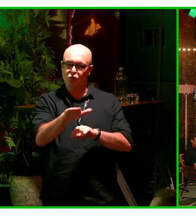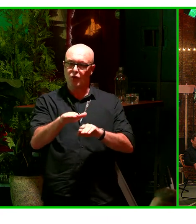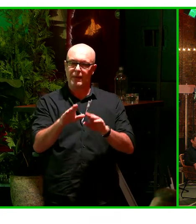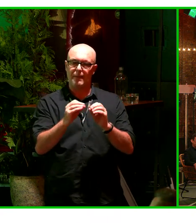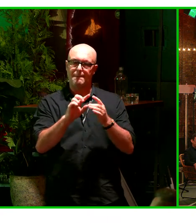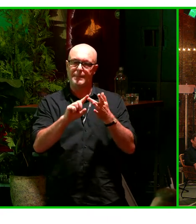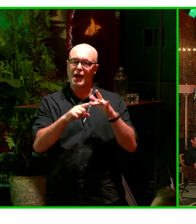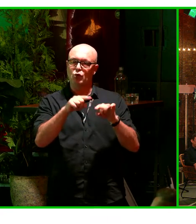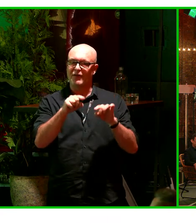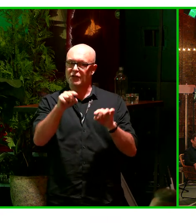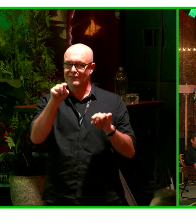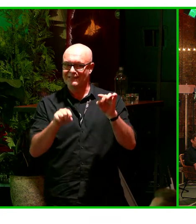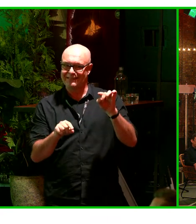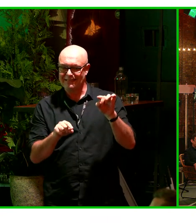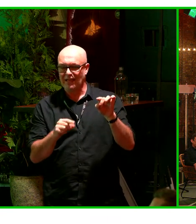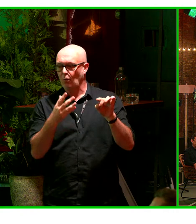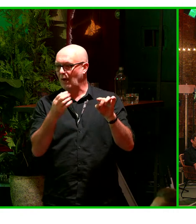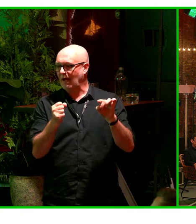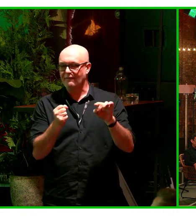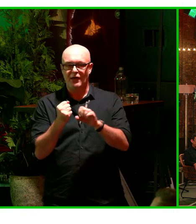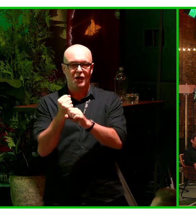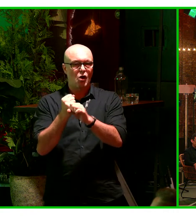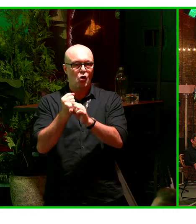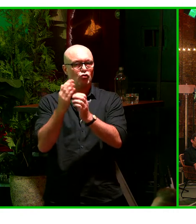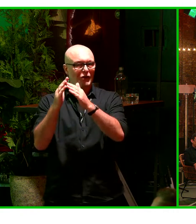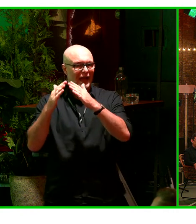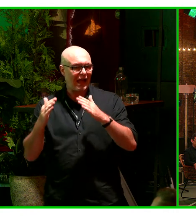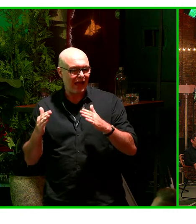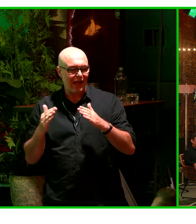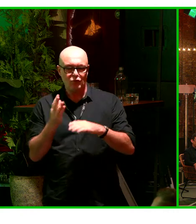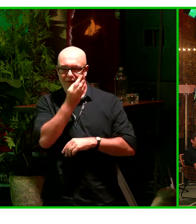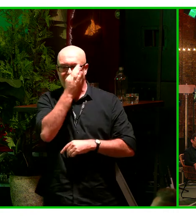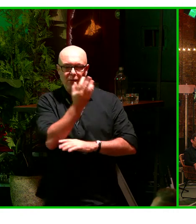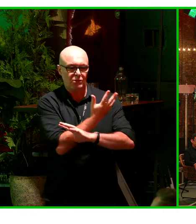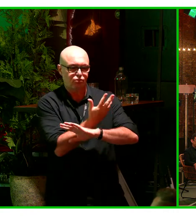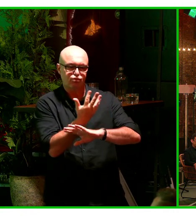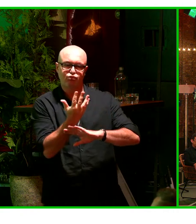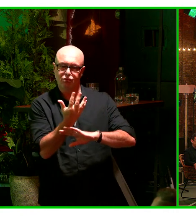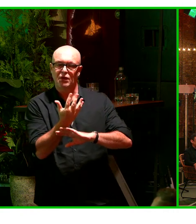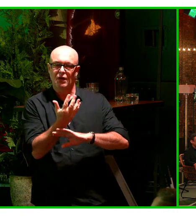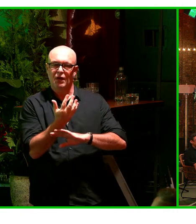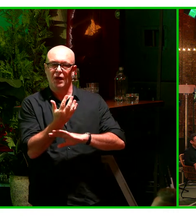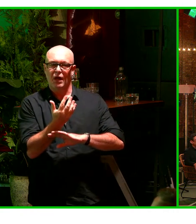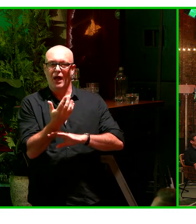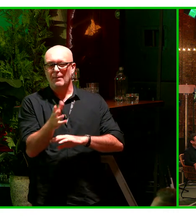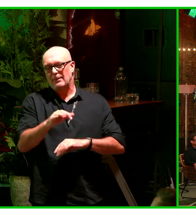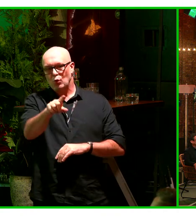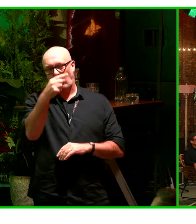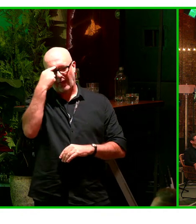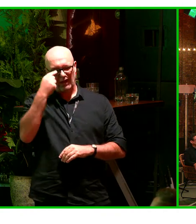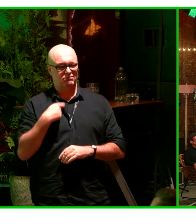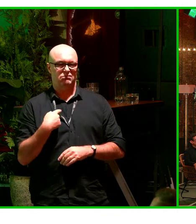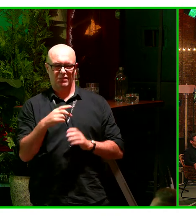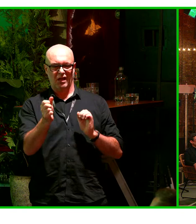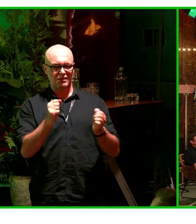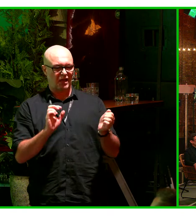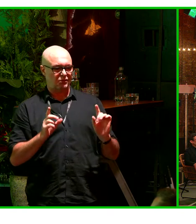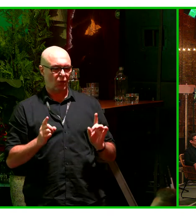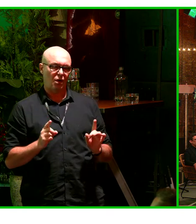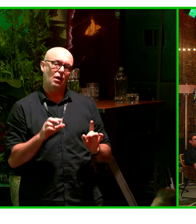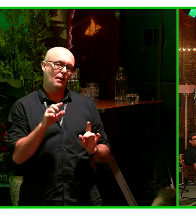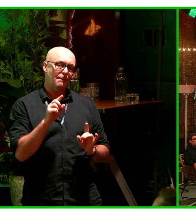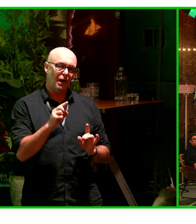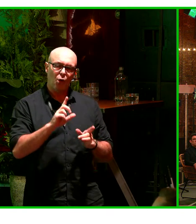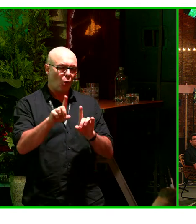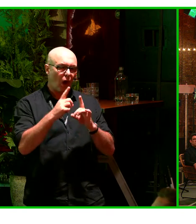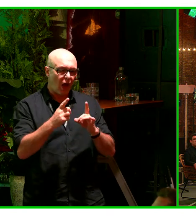got beehives and wildflower meadows and all that sort of stuff. And you might think, yeah, but that's not going to change the planet. Actually, we can't